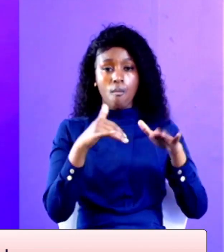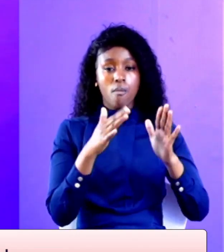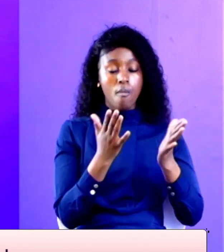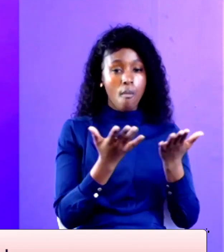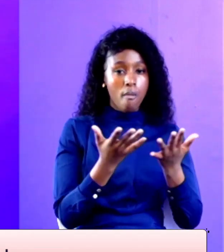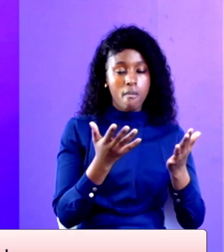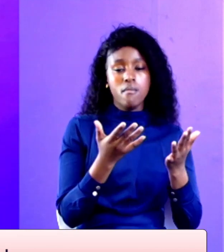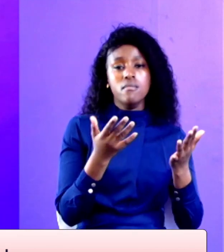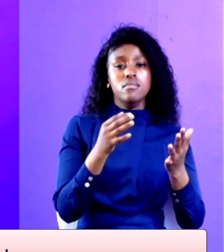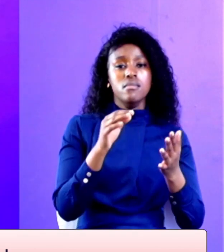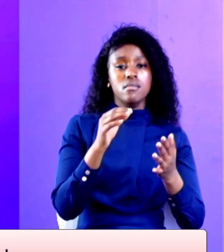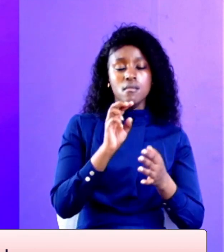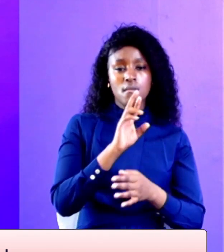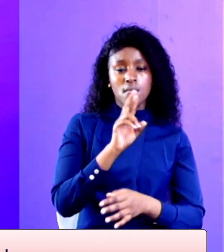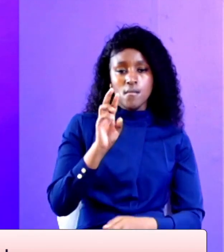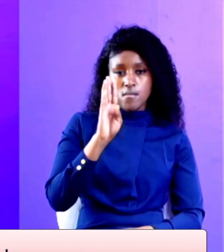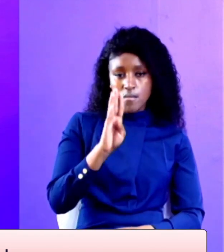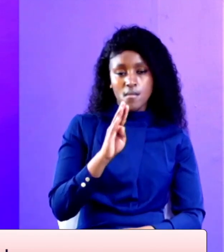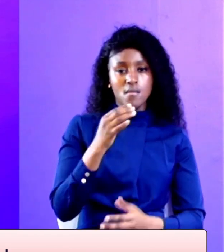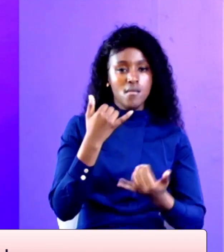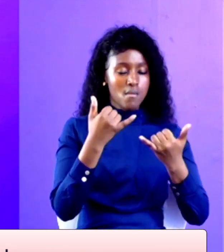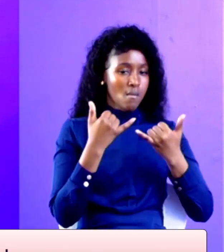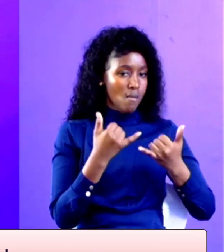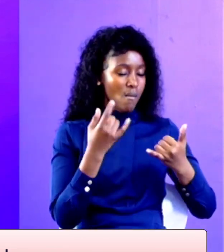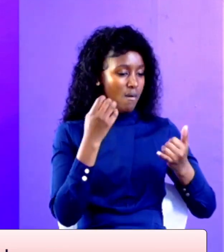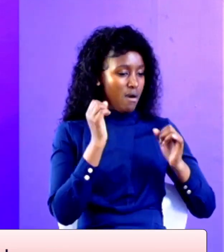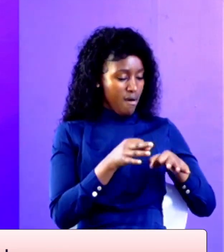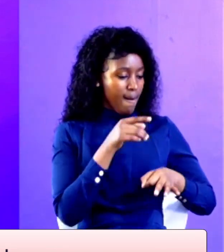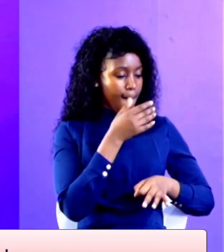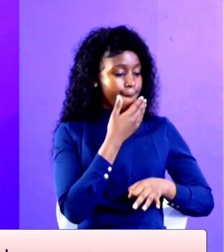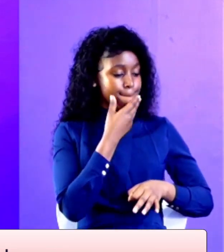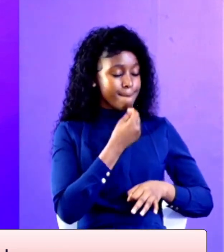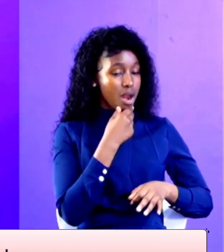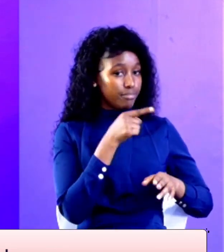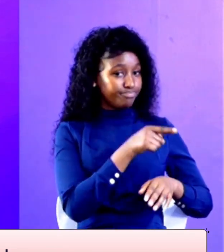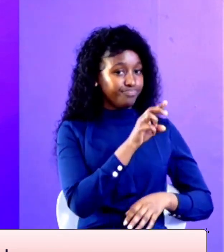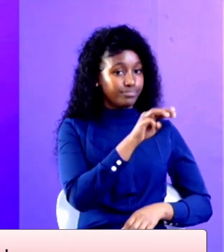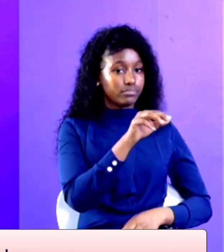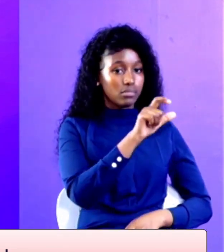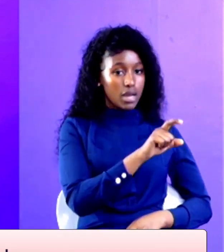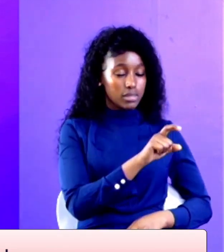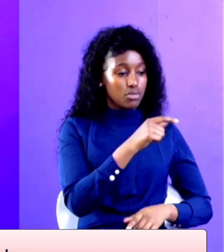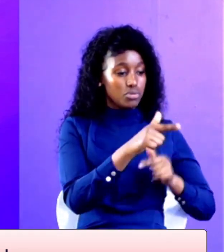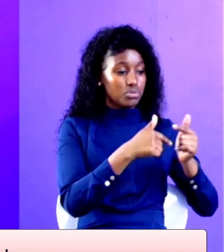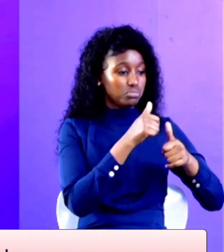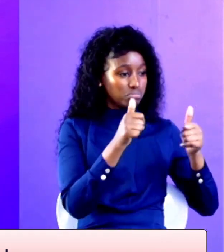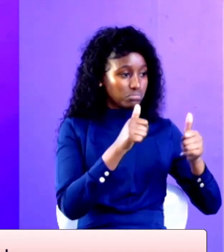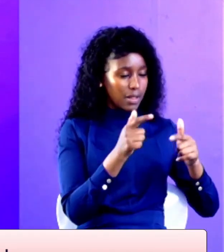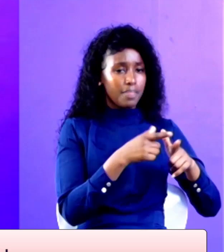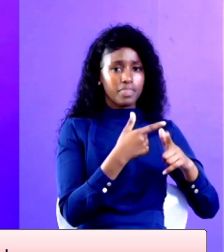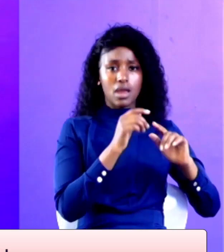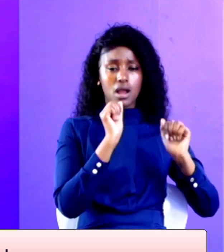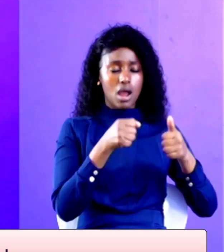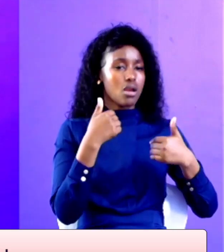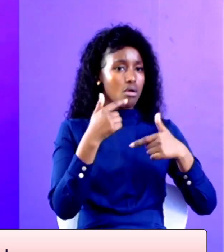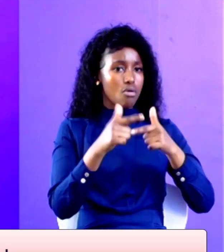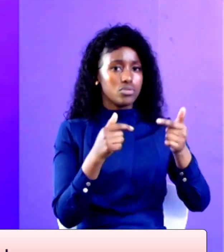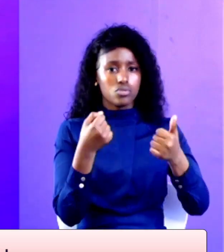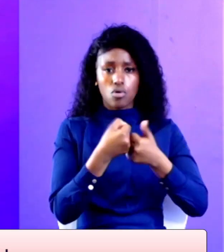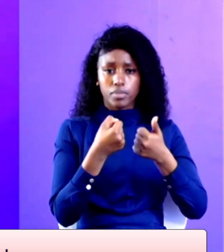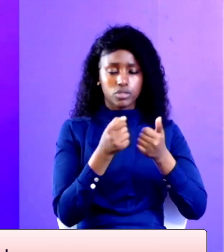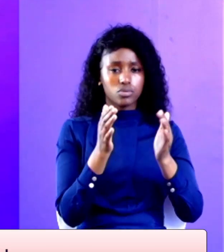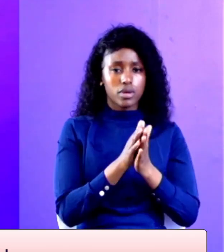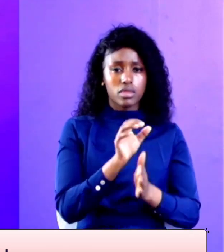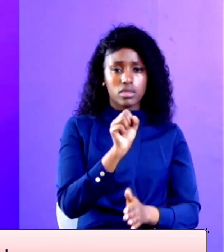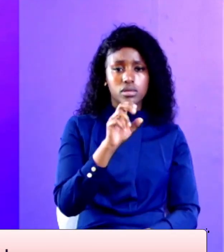the transformation we want. If Max Doman will have his place after Saka as a substitute, we are good. If